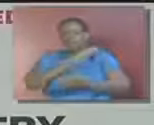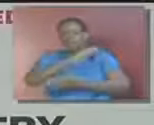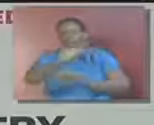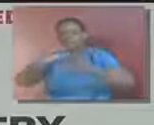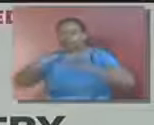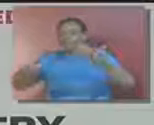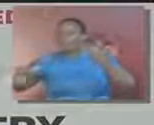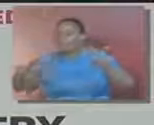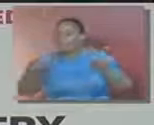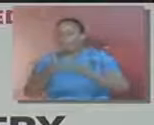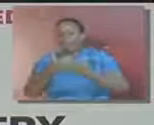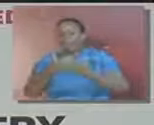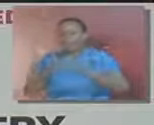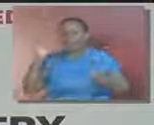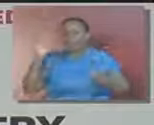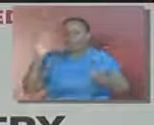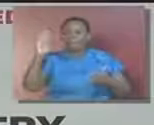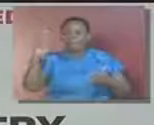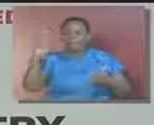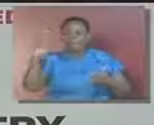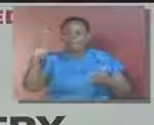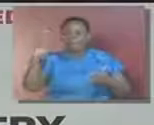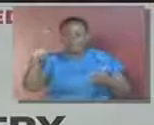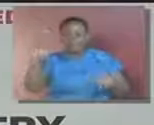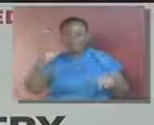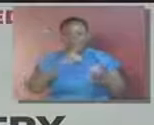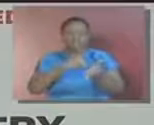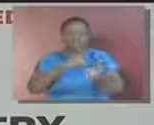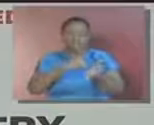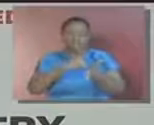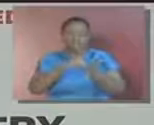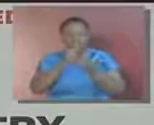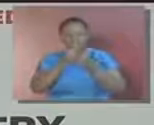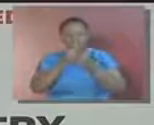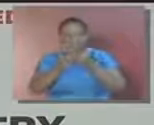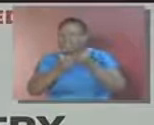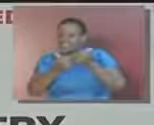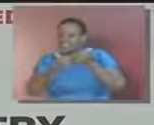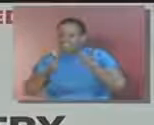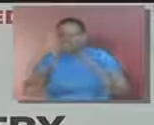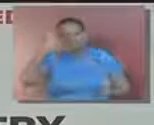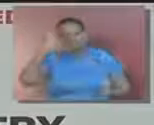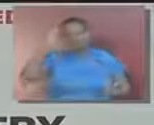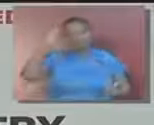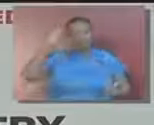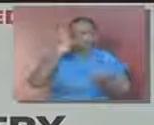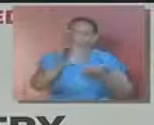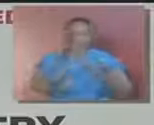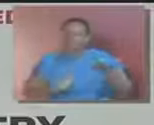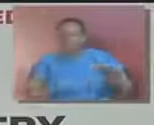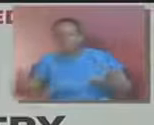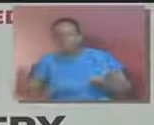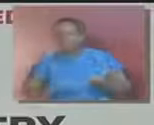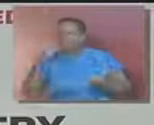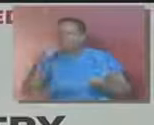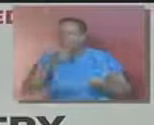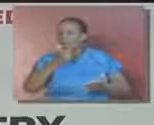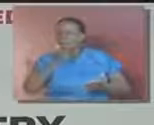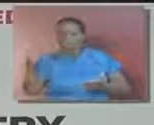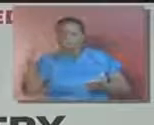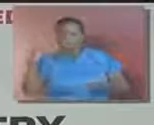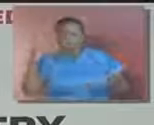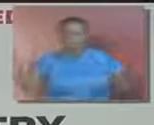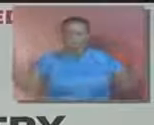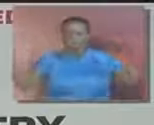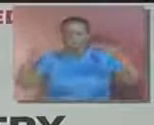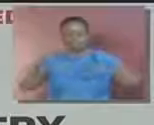TTMA, and every local expert, UE, everybody who gave of their time and expertise. So that